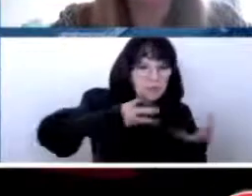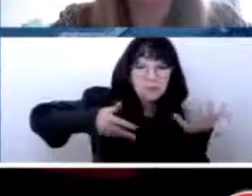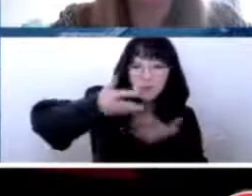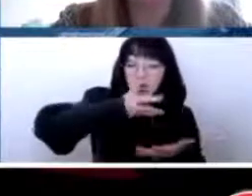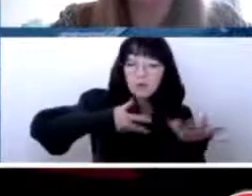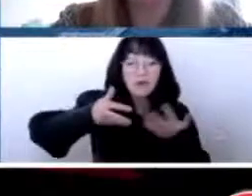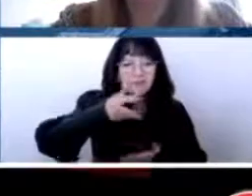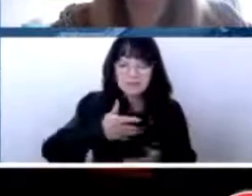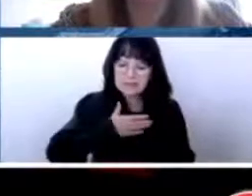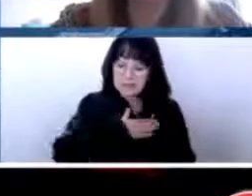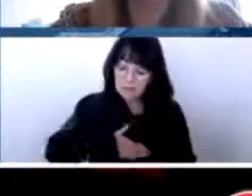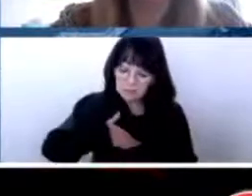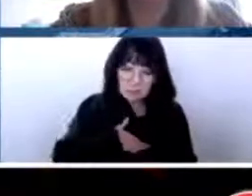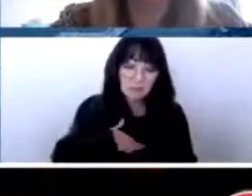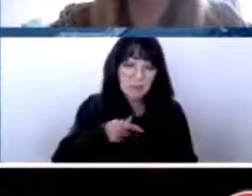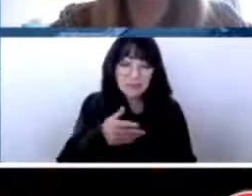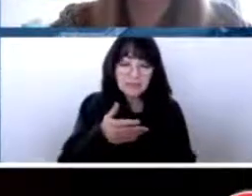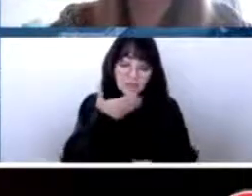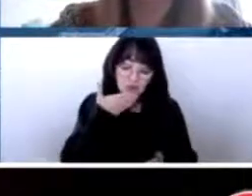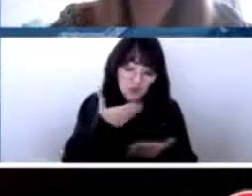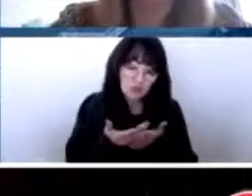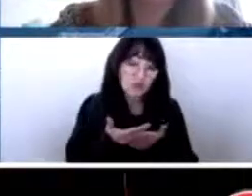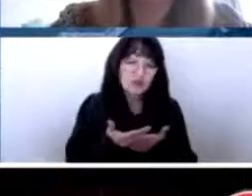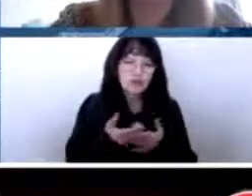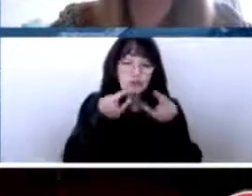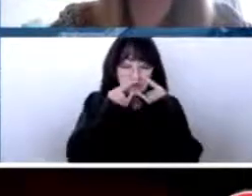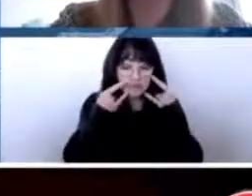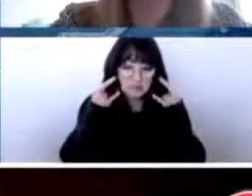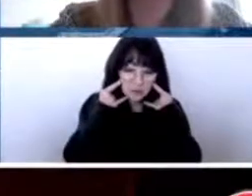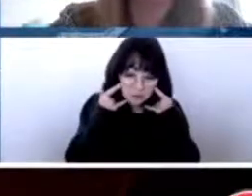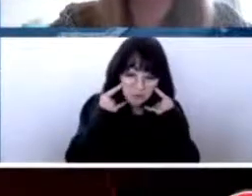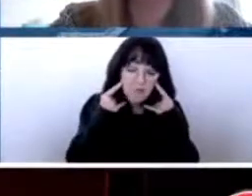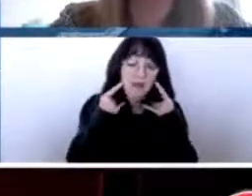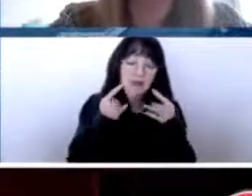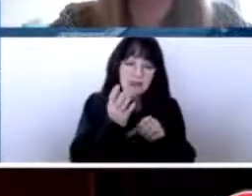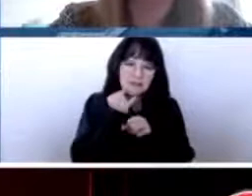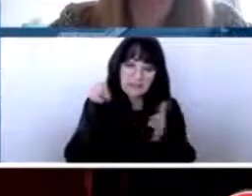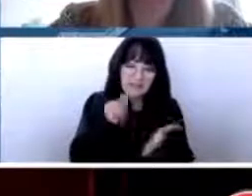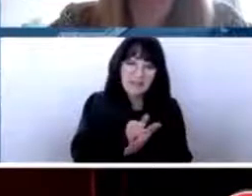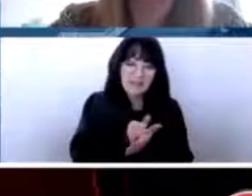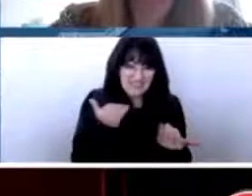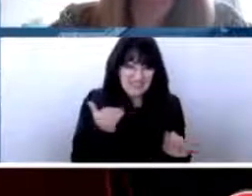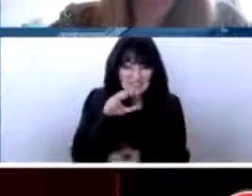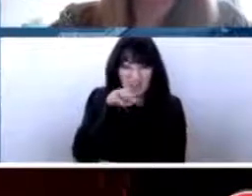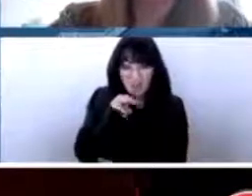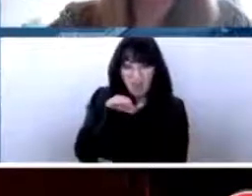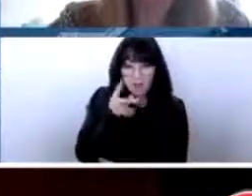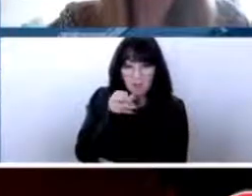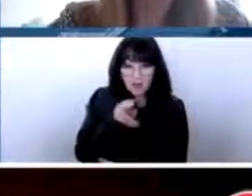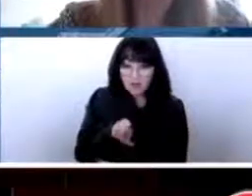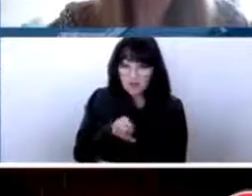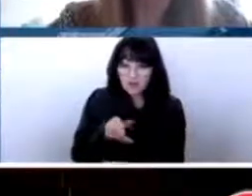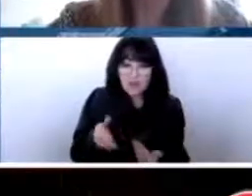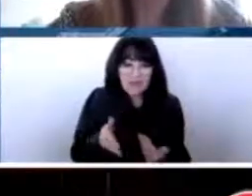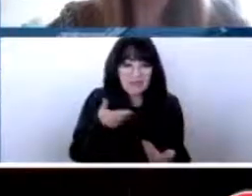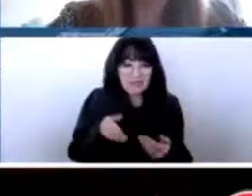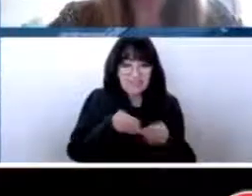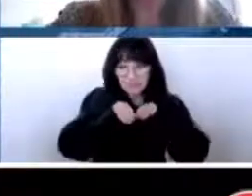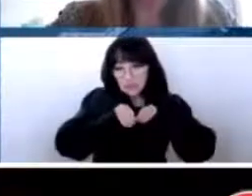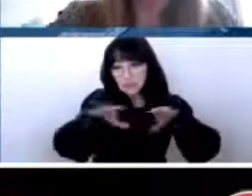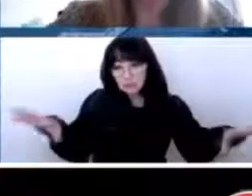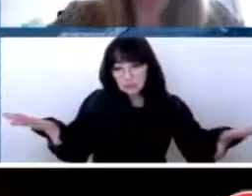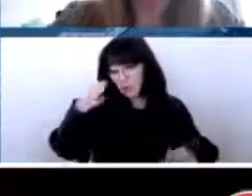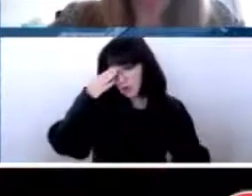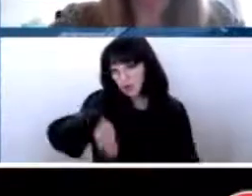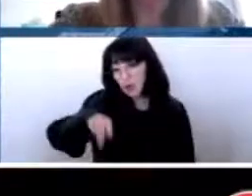a difference, and especially with the Omicron variant so prevalent right now. And I know AJ is going to talk